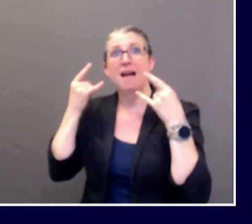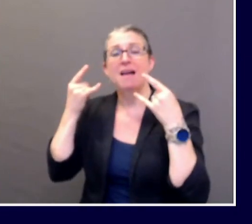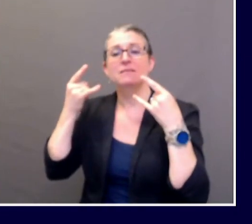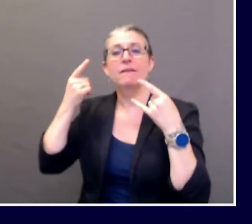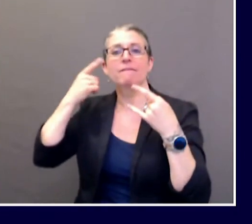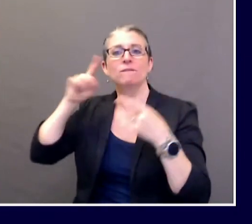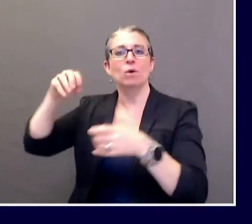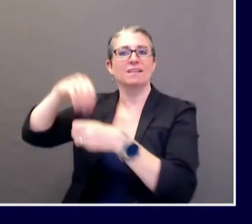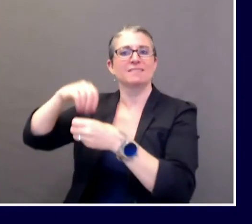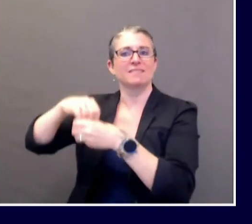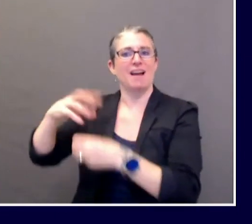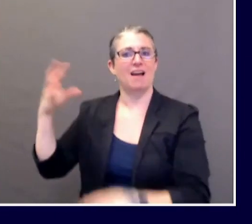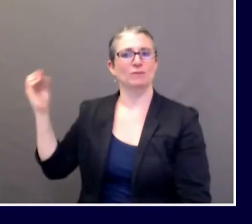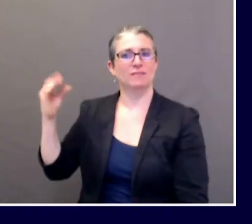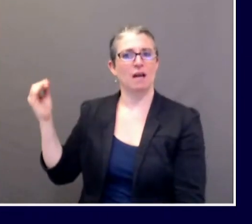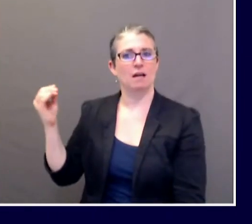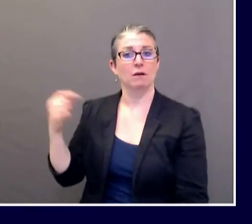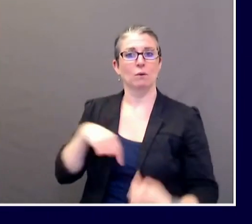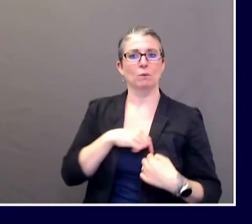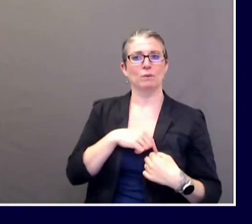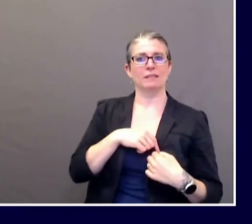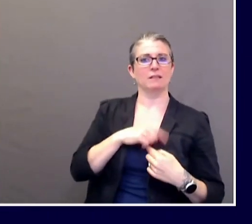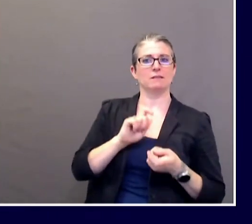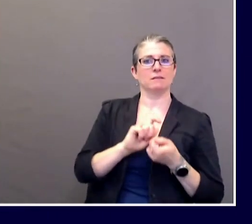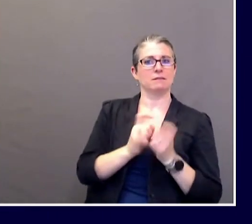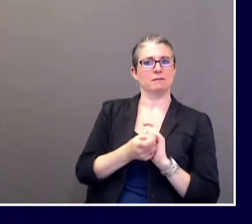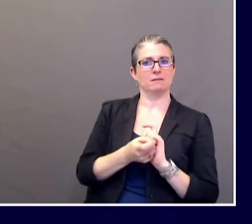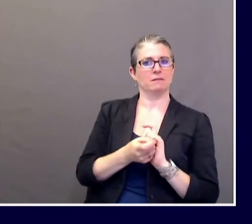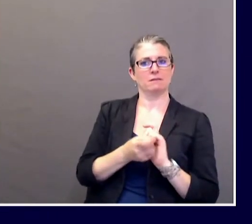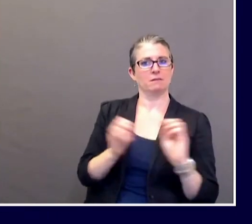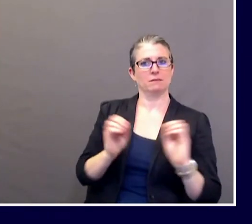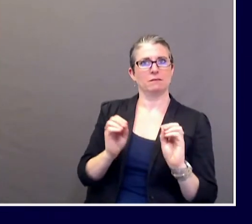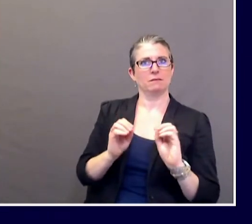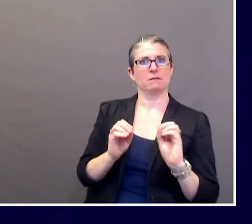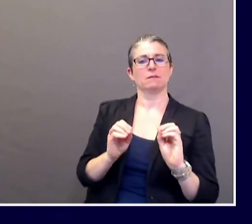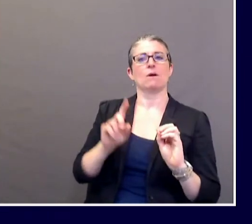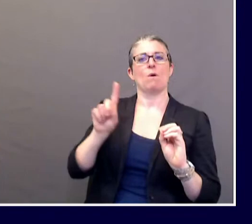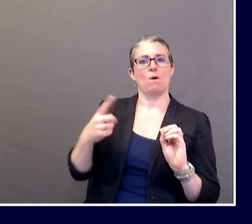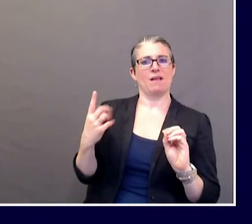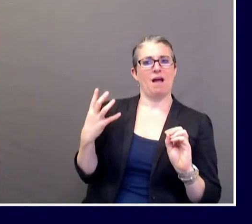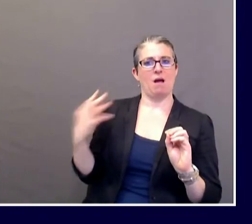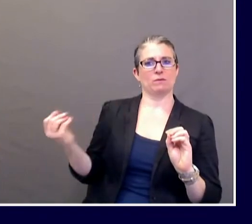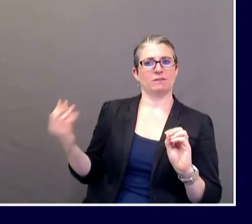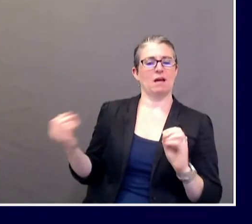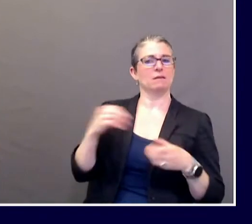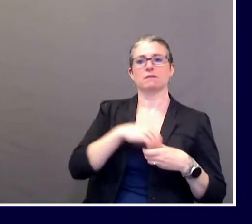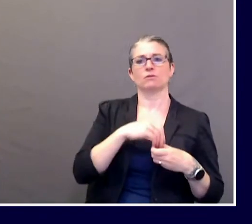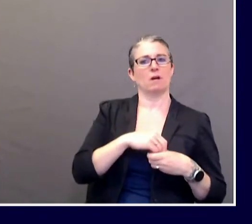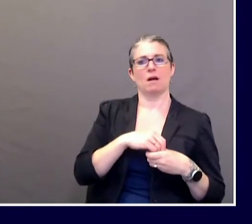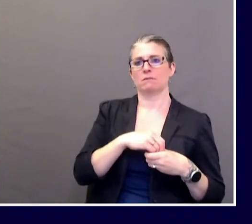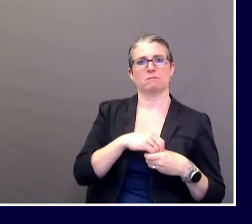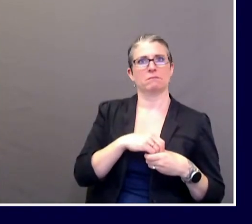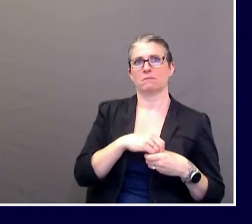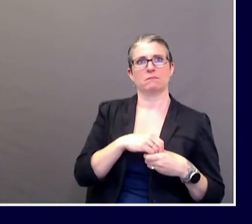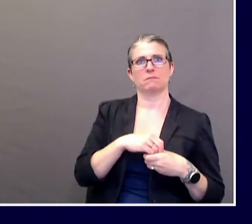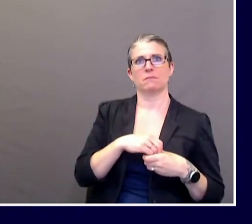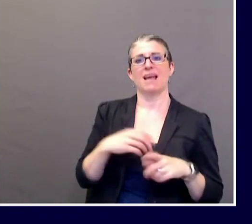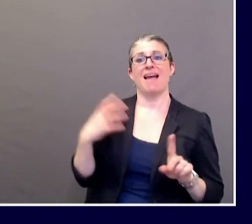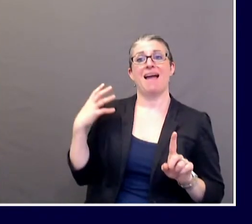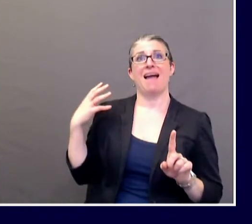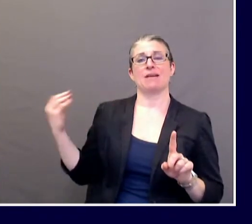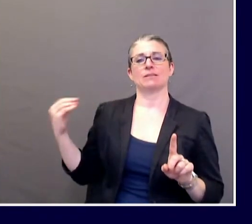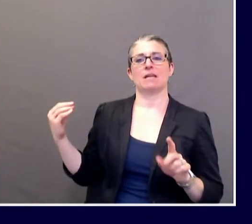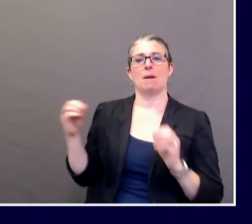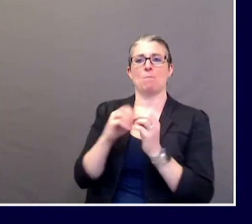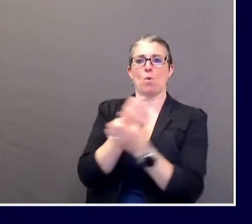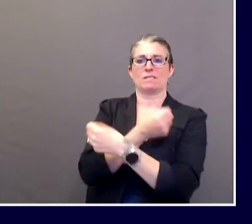generally of the science that shows outdoor gatherings are significantly safer for a number